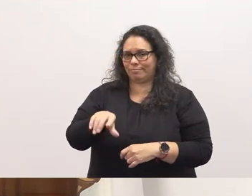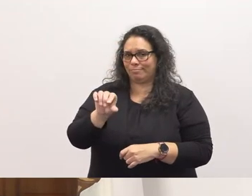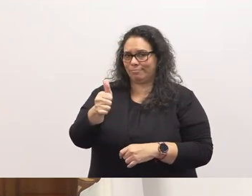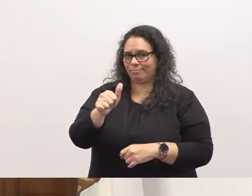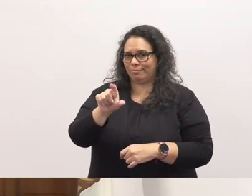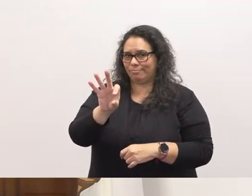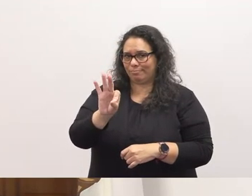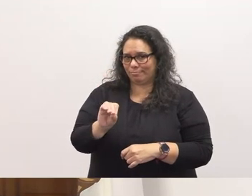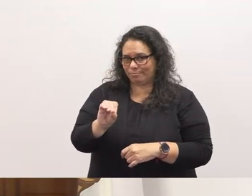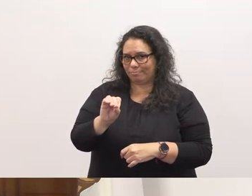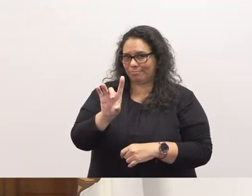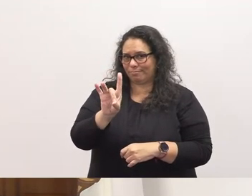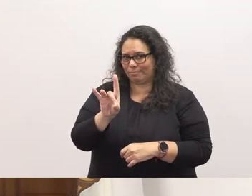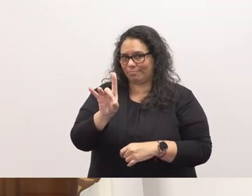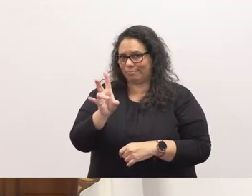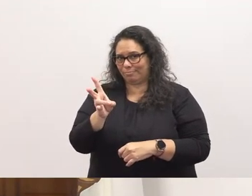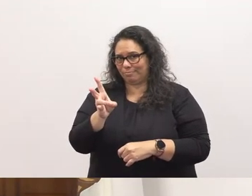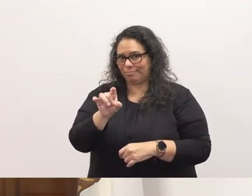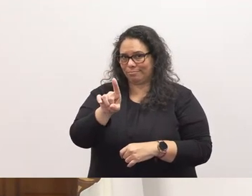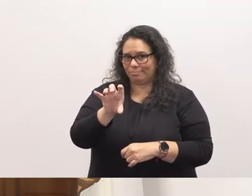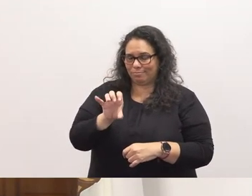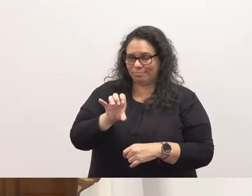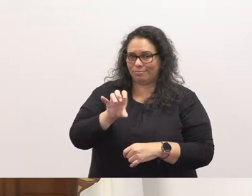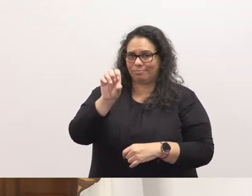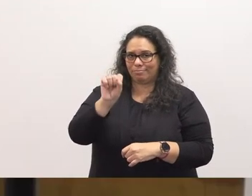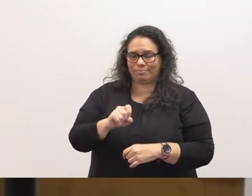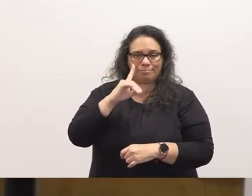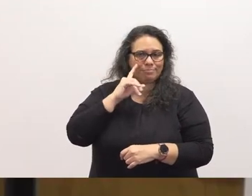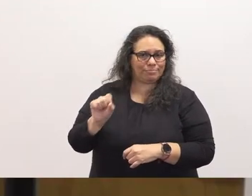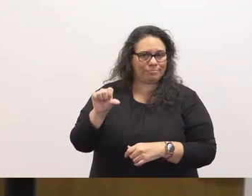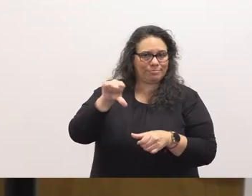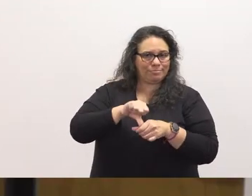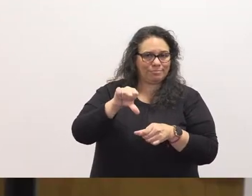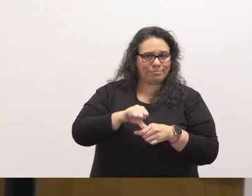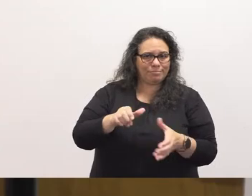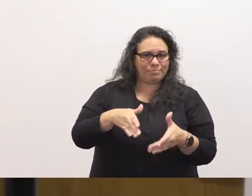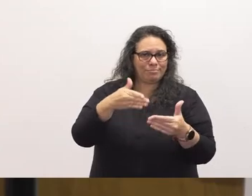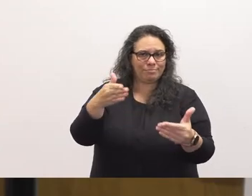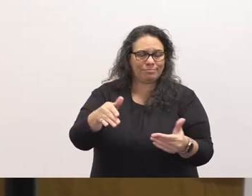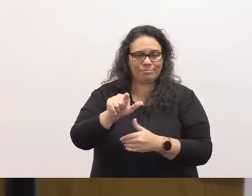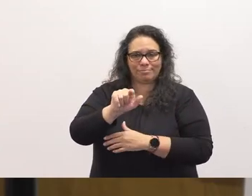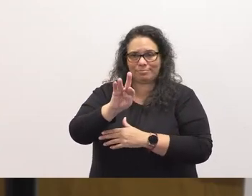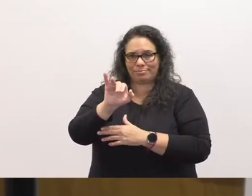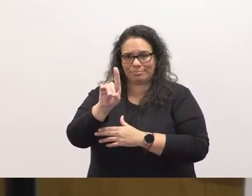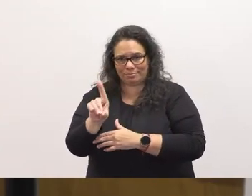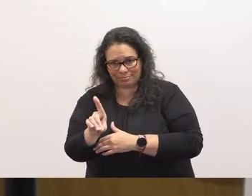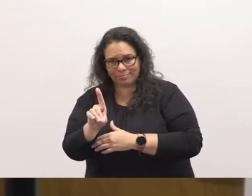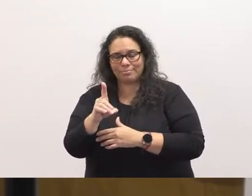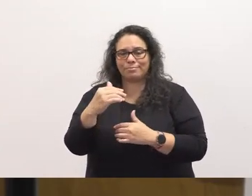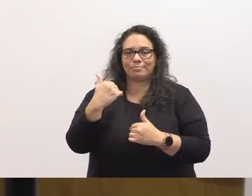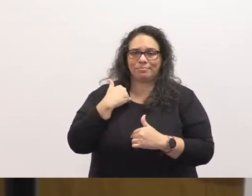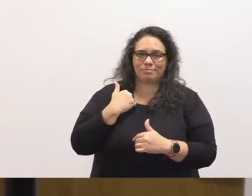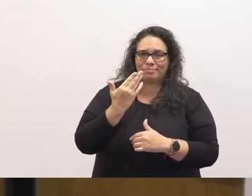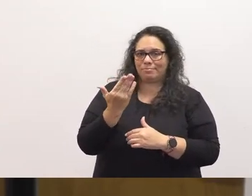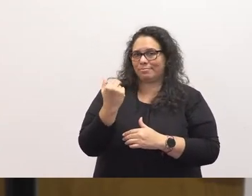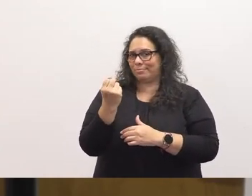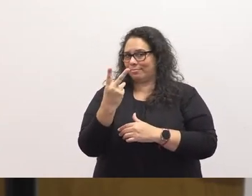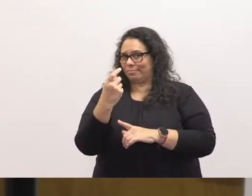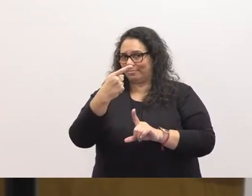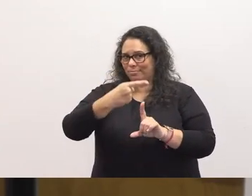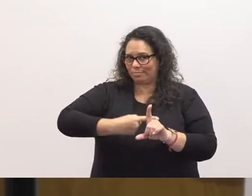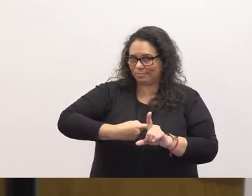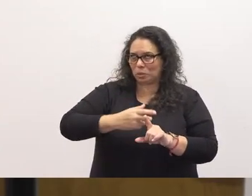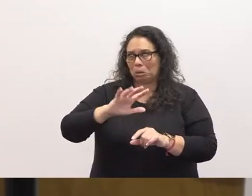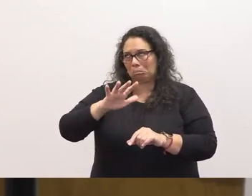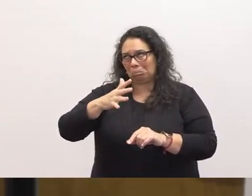1090 and under 87100. SoCalGas provides services to the Long Beach Unified School District and has in the last 12 months, barely